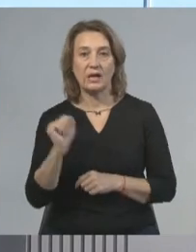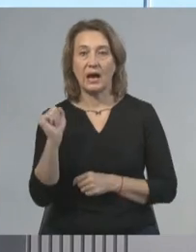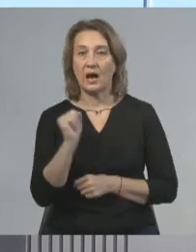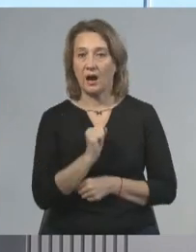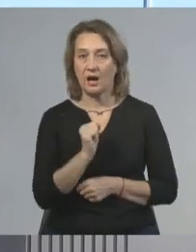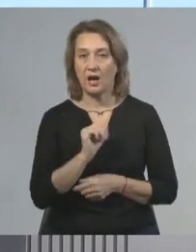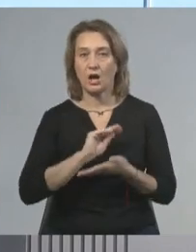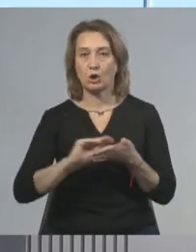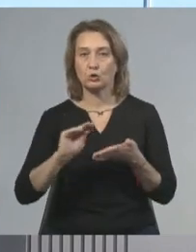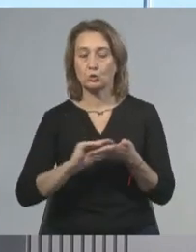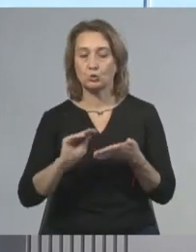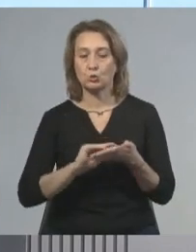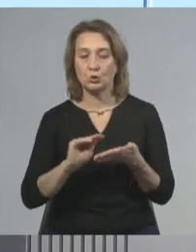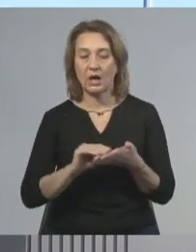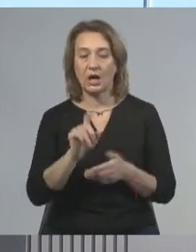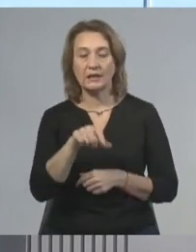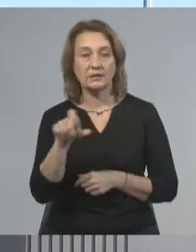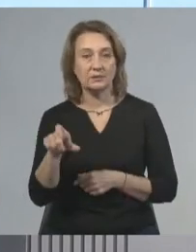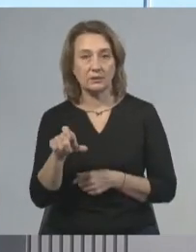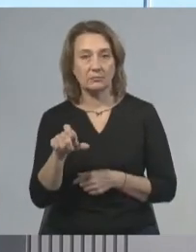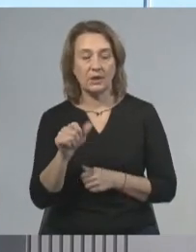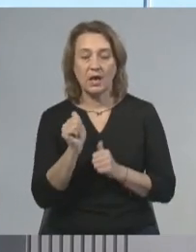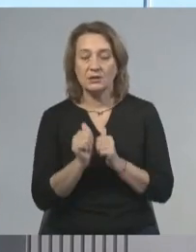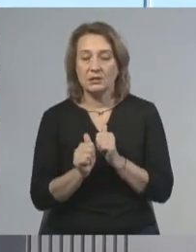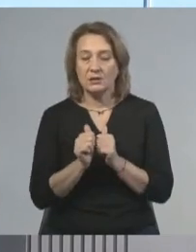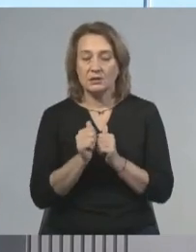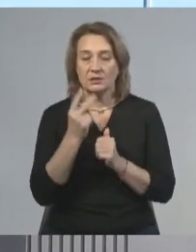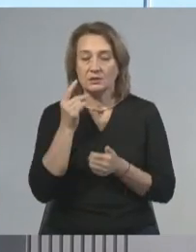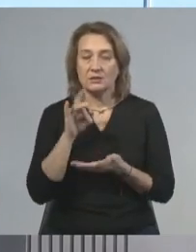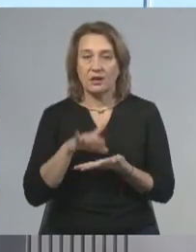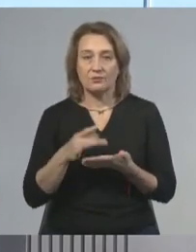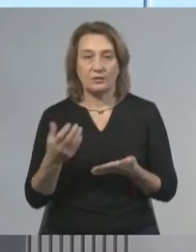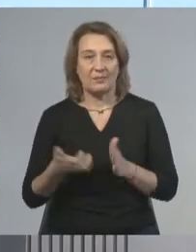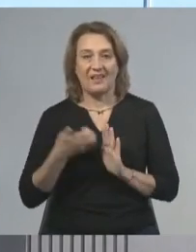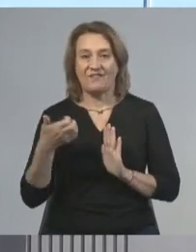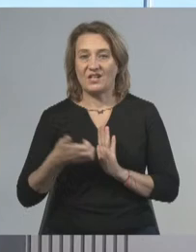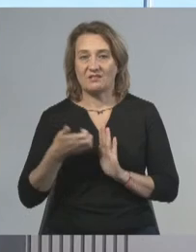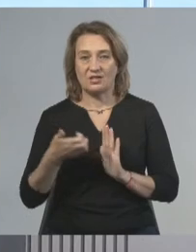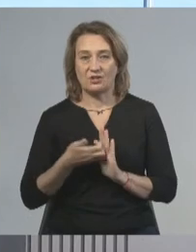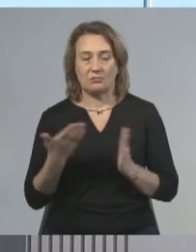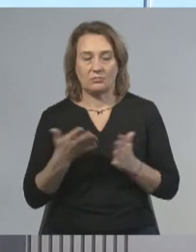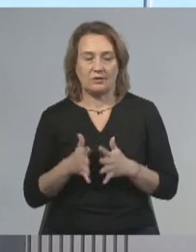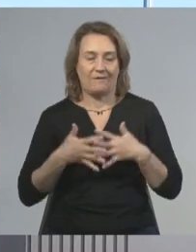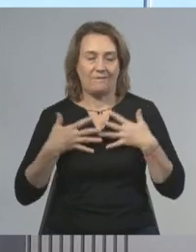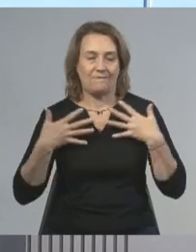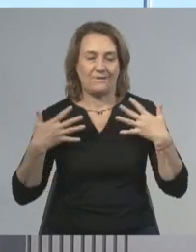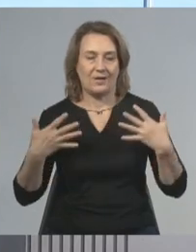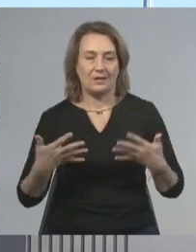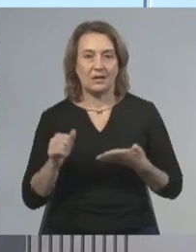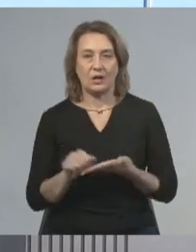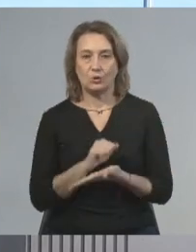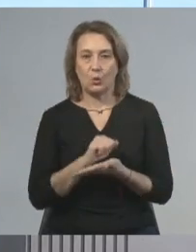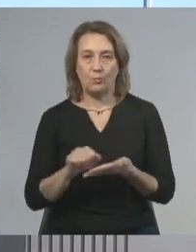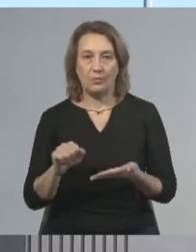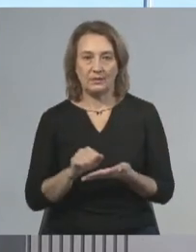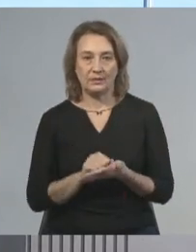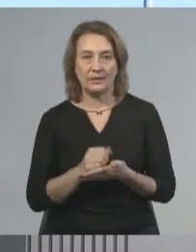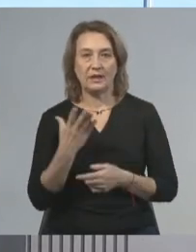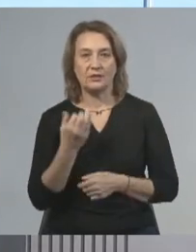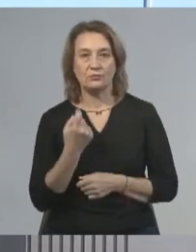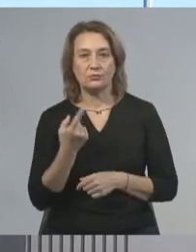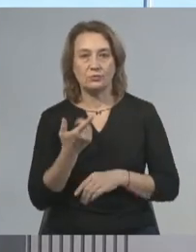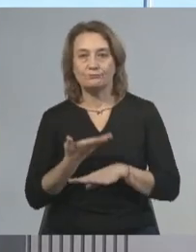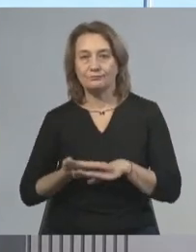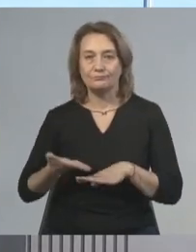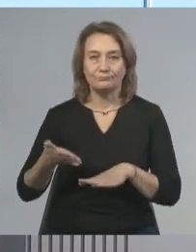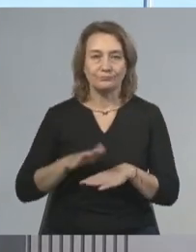fear for many years in a row and of course journalists who are always busy and who sometimes don't have time to read all